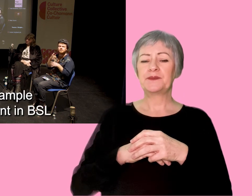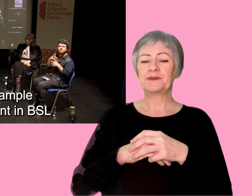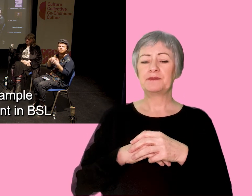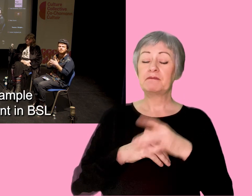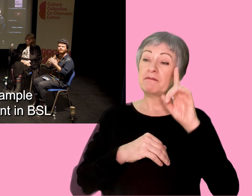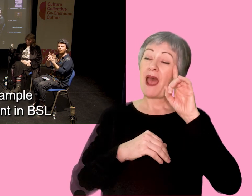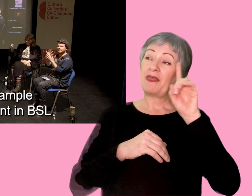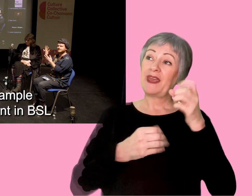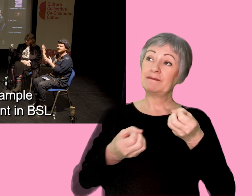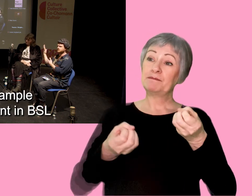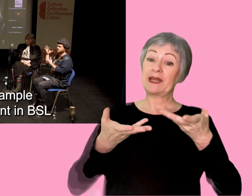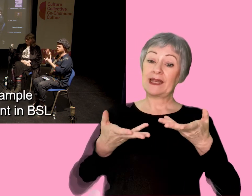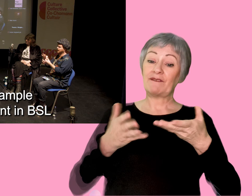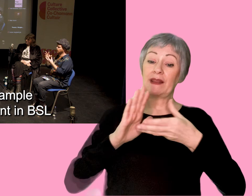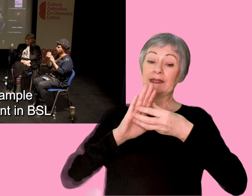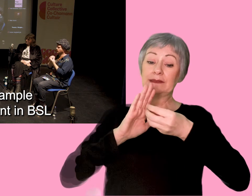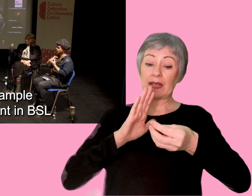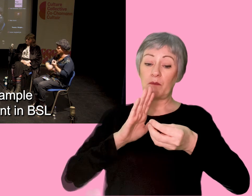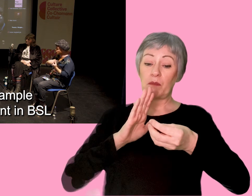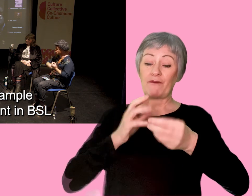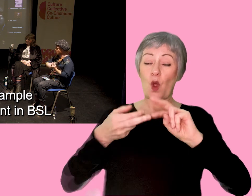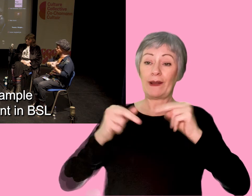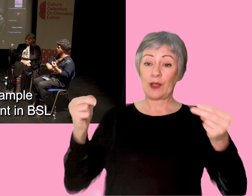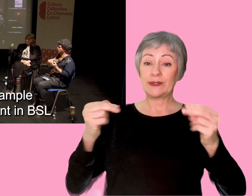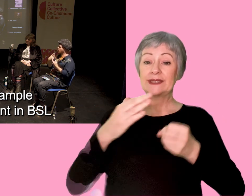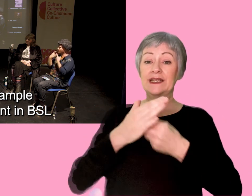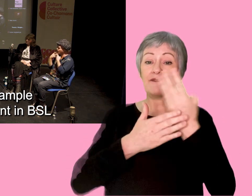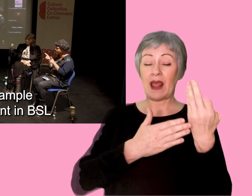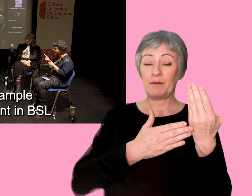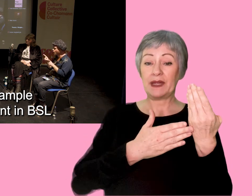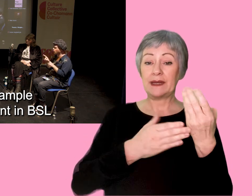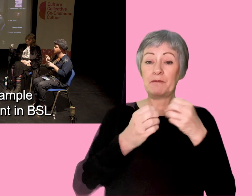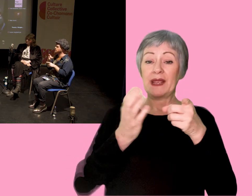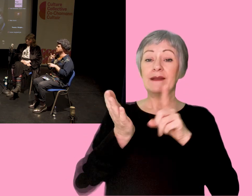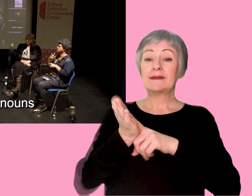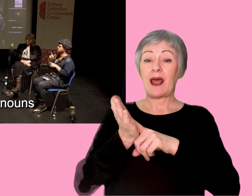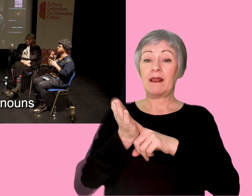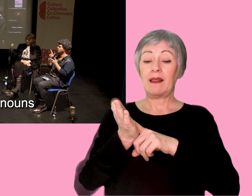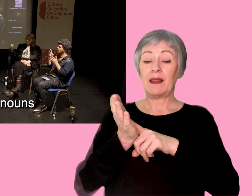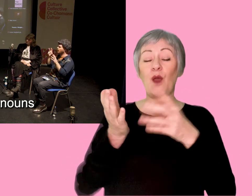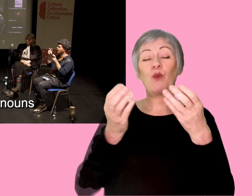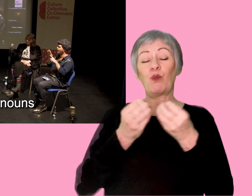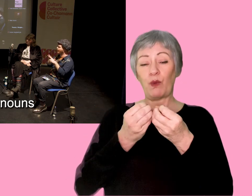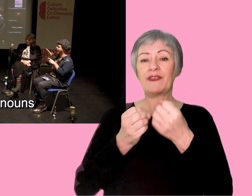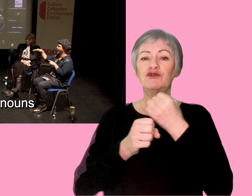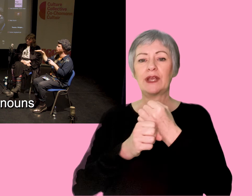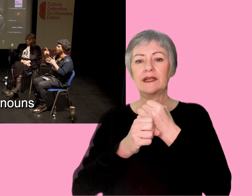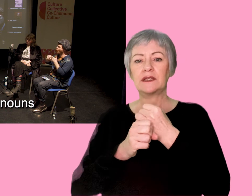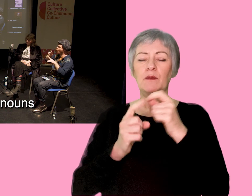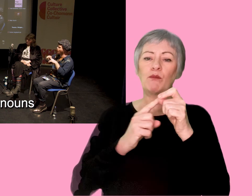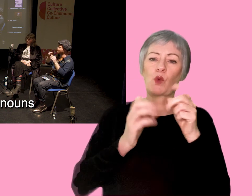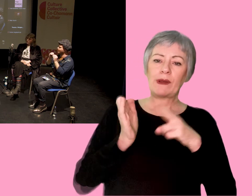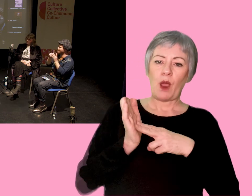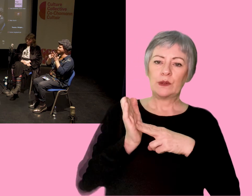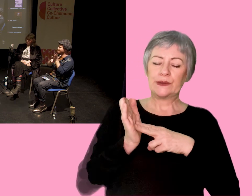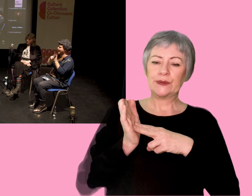I think giving the example of linguistic development in BSL with gender and